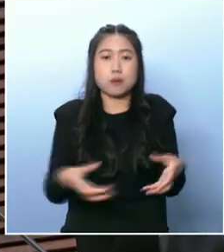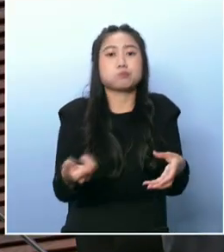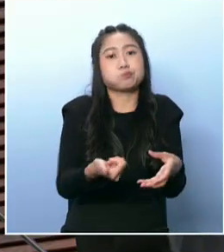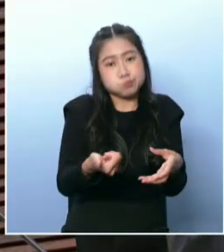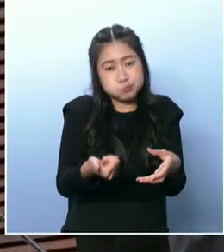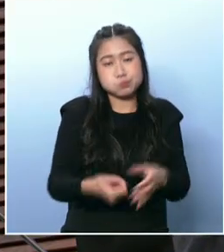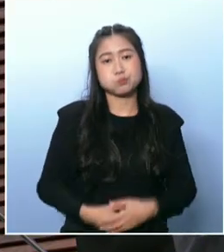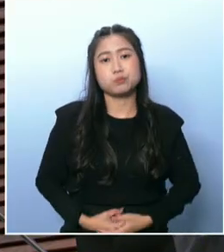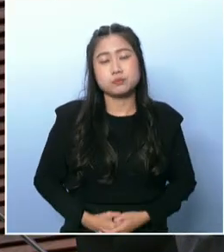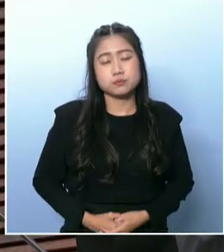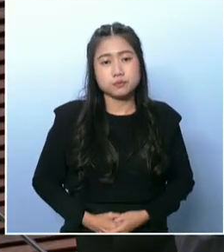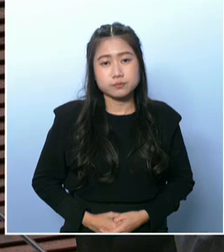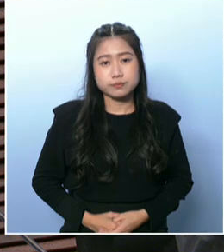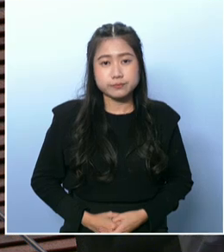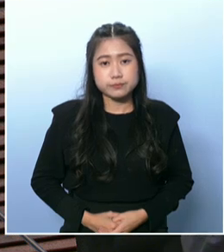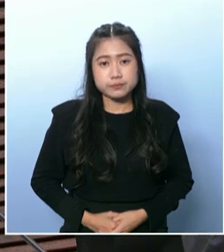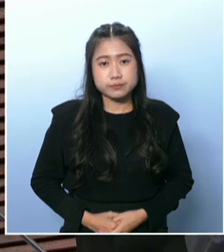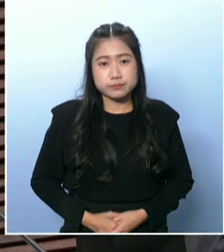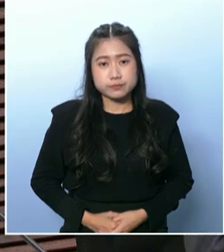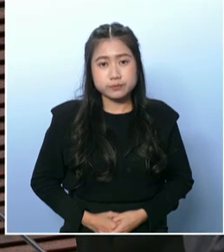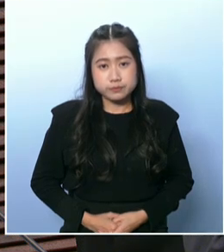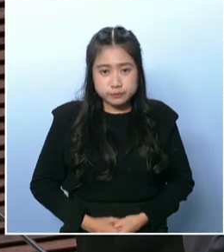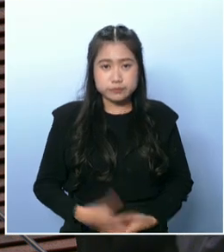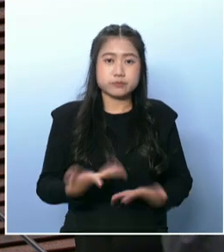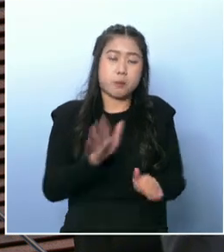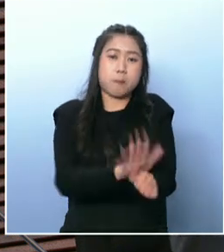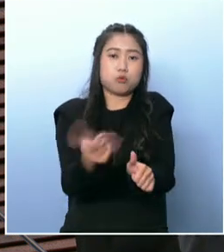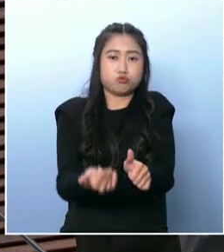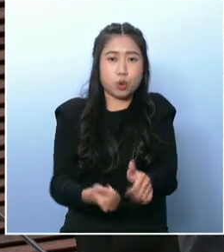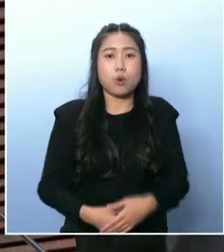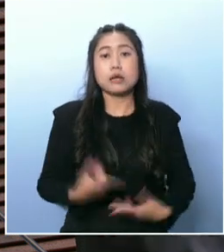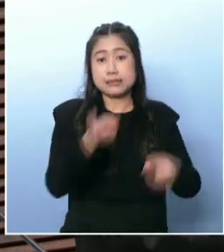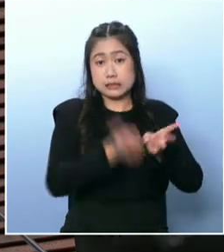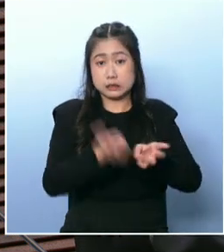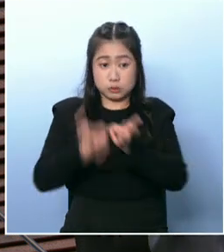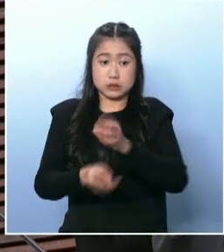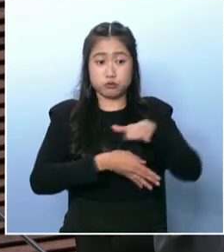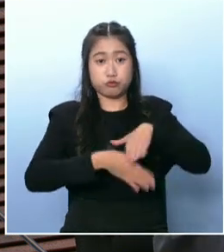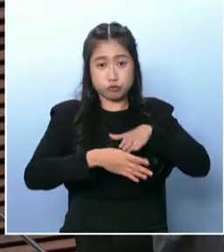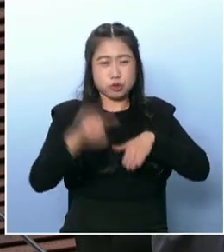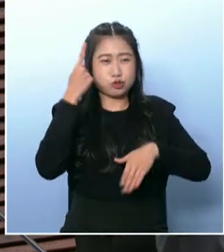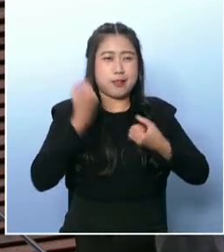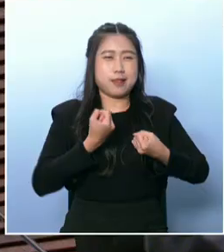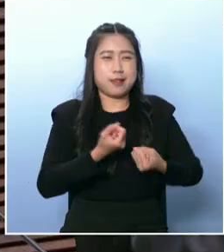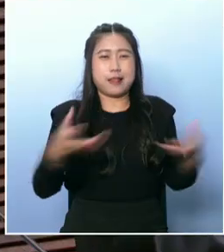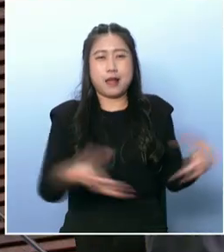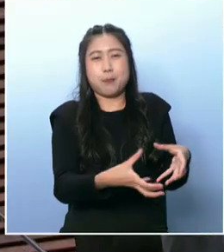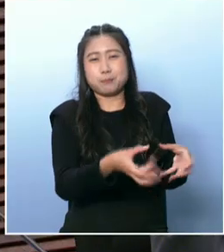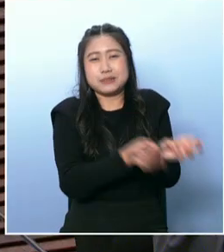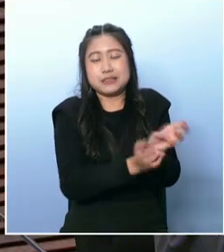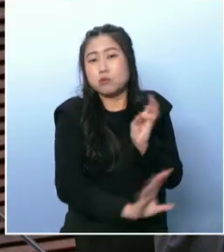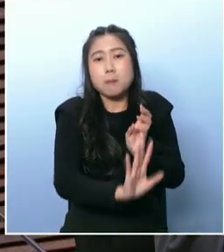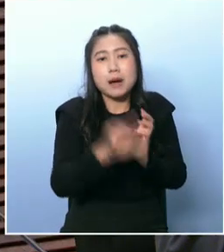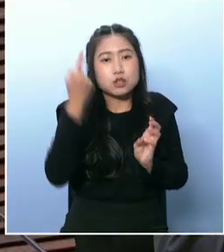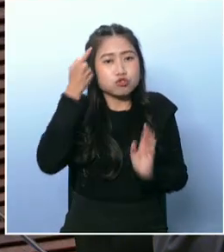to consolidate the data in the various databases and try to fulfill some functions. Because if